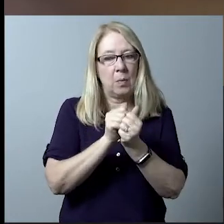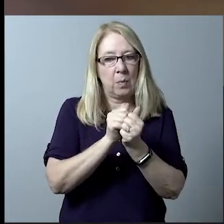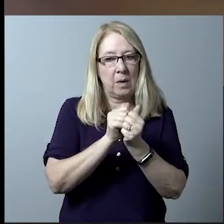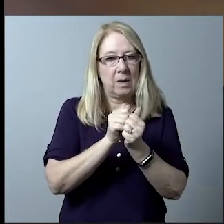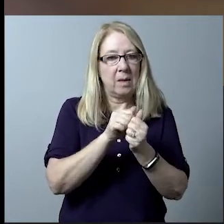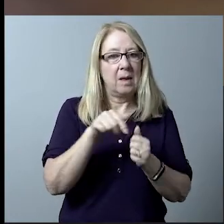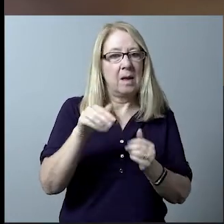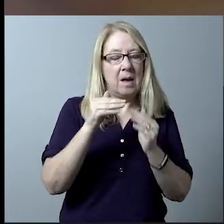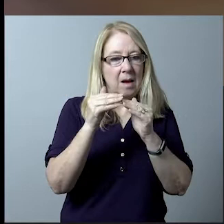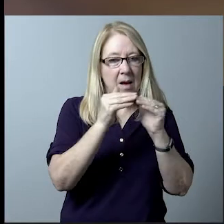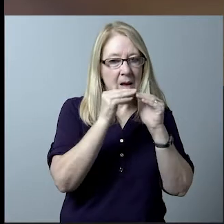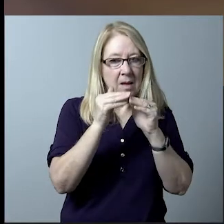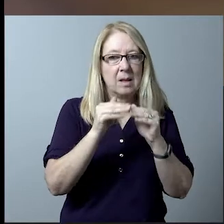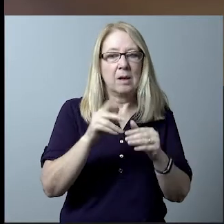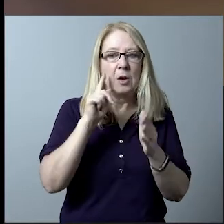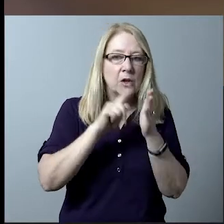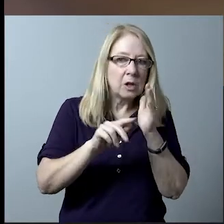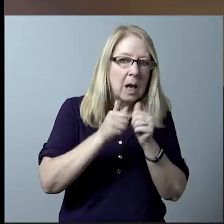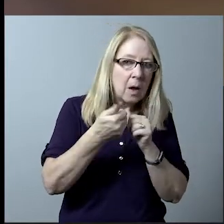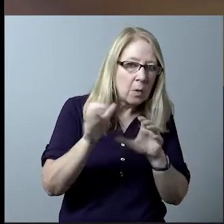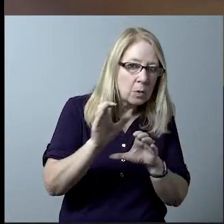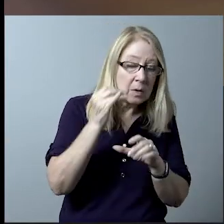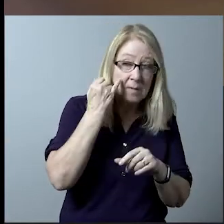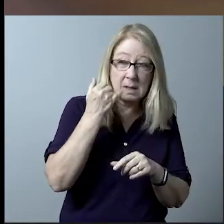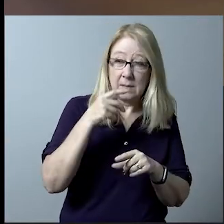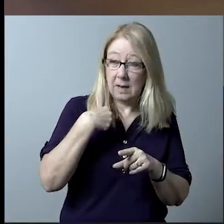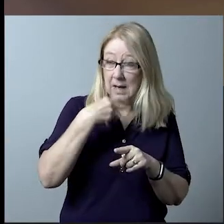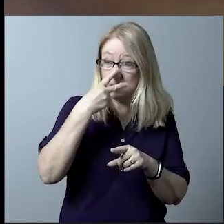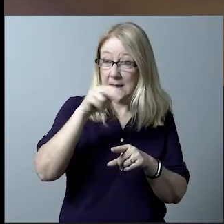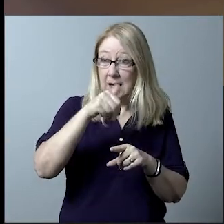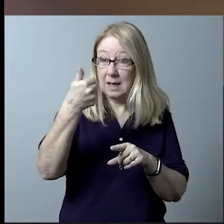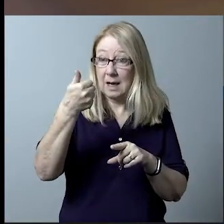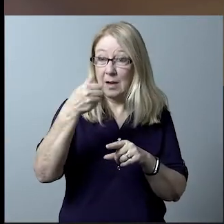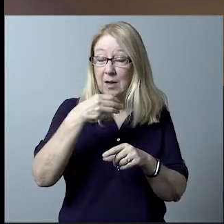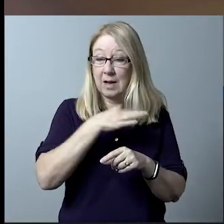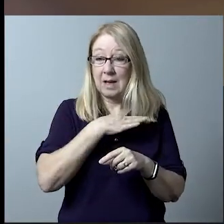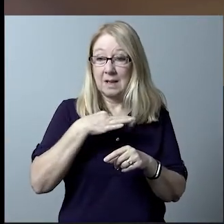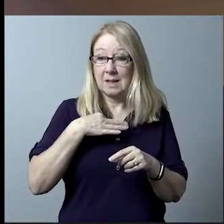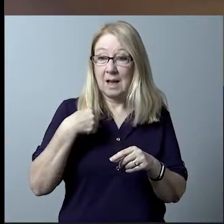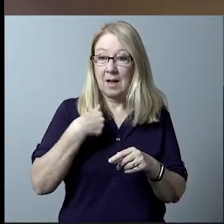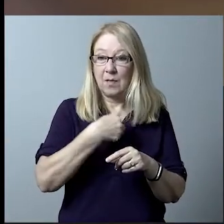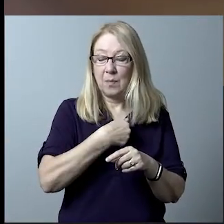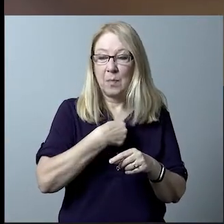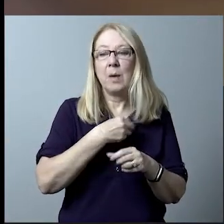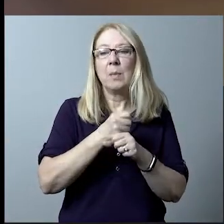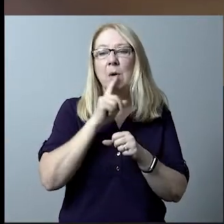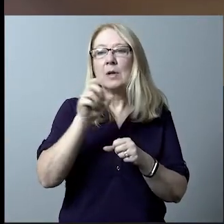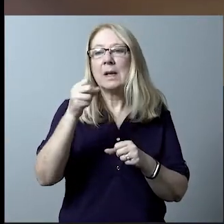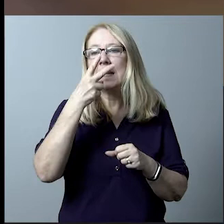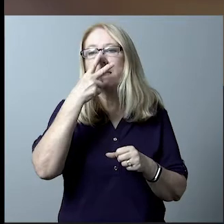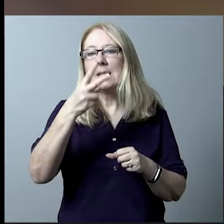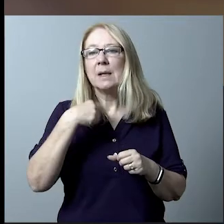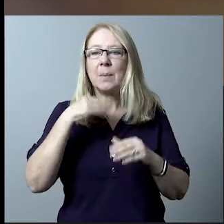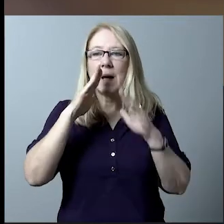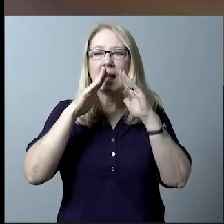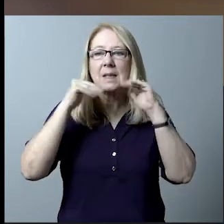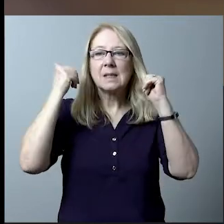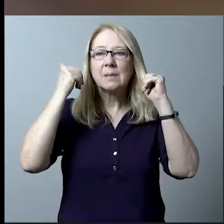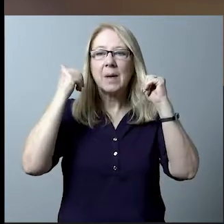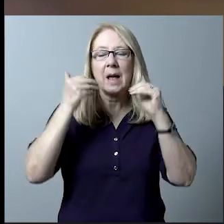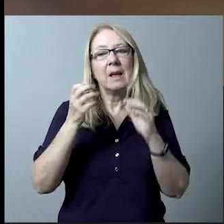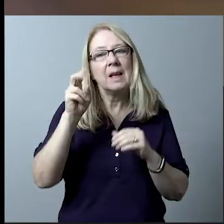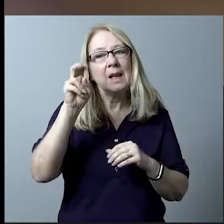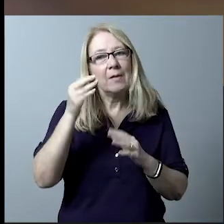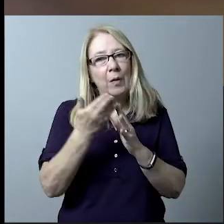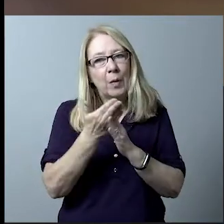more outreach to colleagues, check-ins on how people are doing, and when I see another staff member across campus, make a genuine effort to make sure that they can